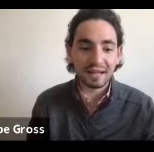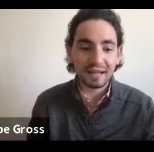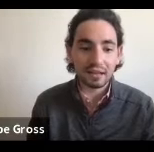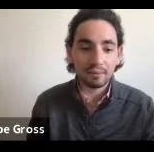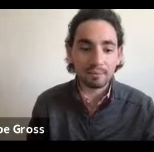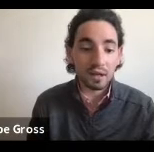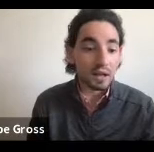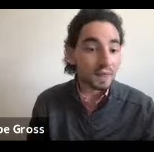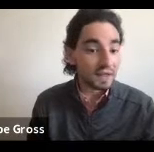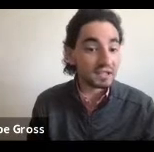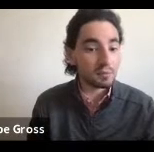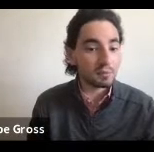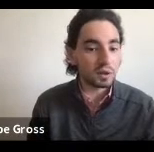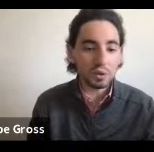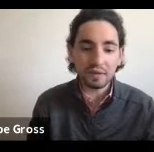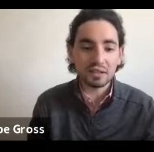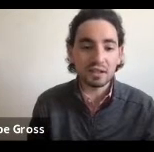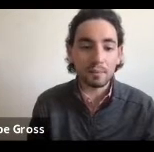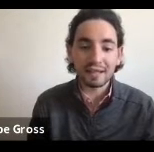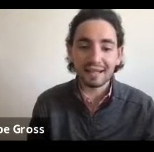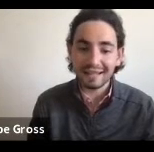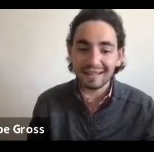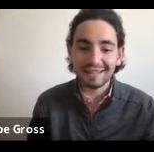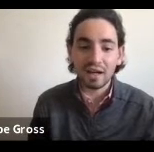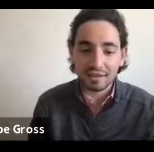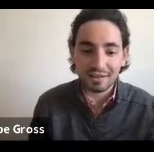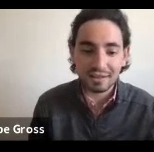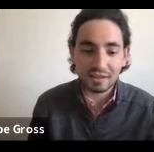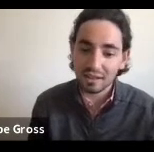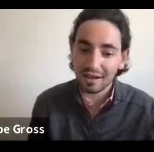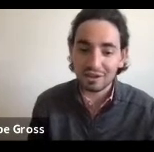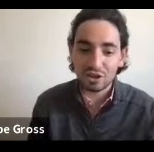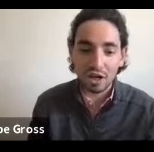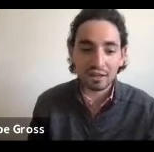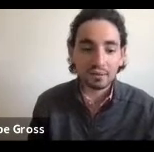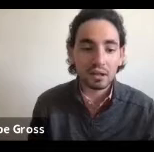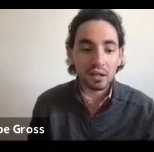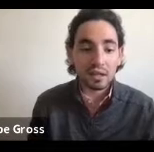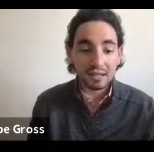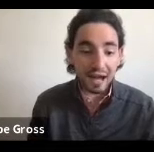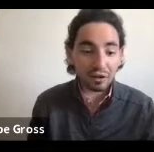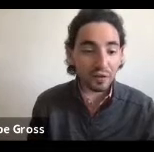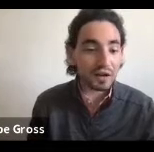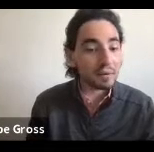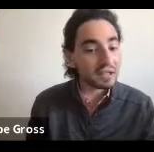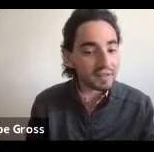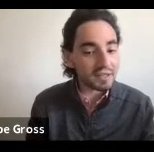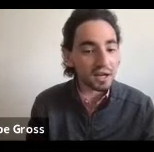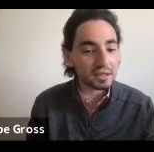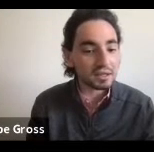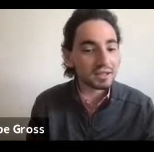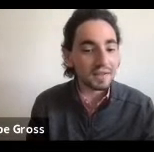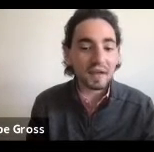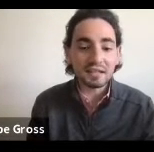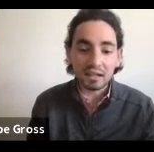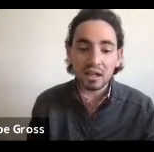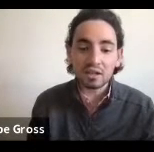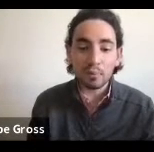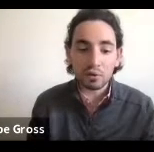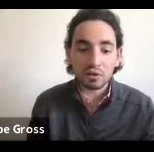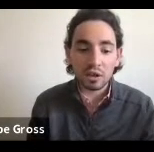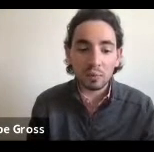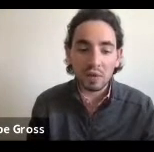Puerto Rico, signs Diane. This summer, we visited my Canadian cousins, signs John. Now they're coming to visit